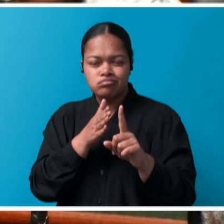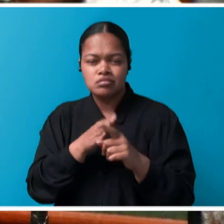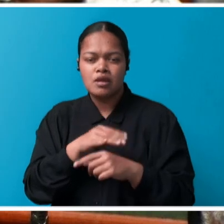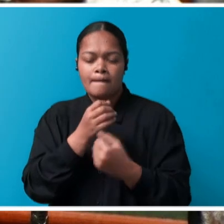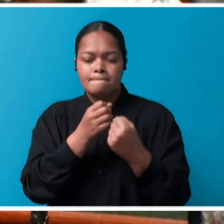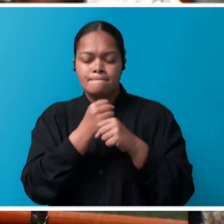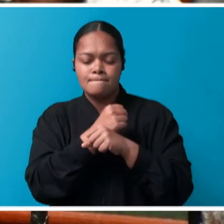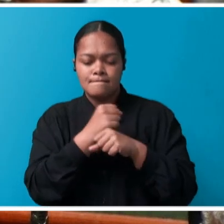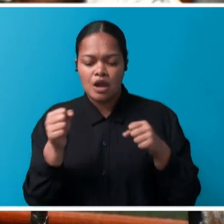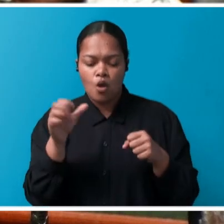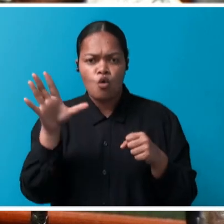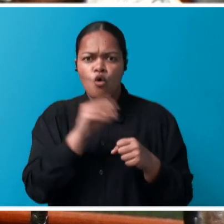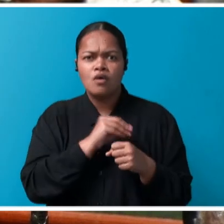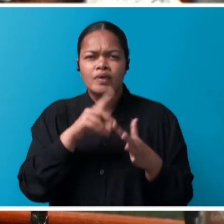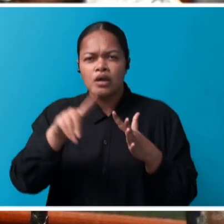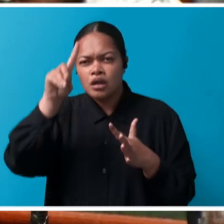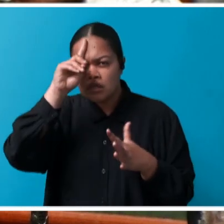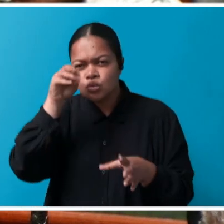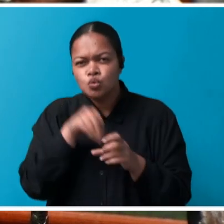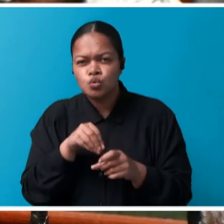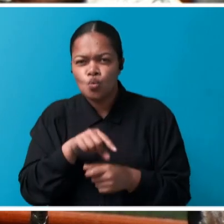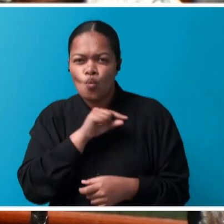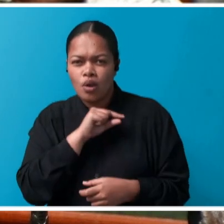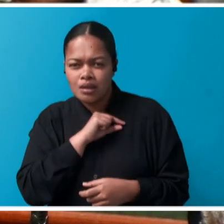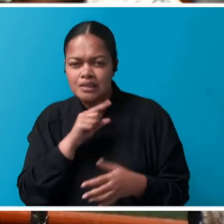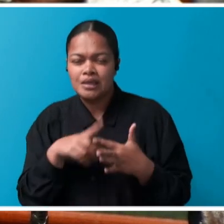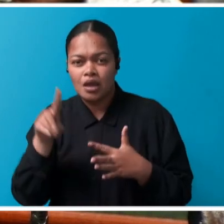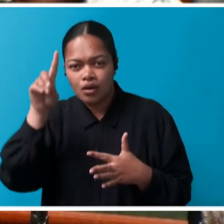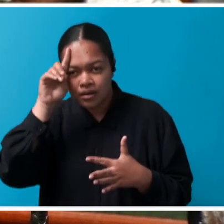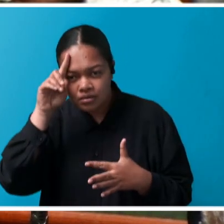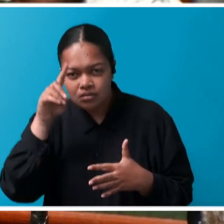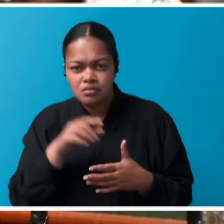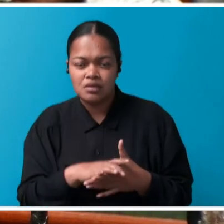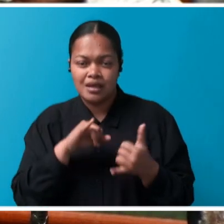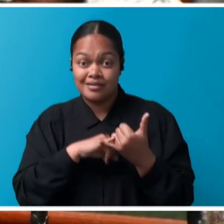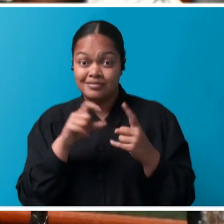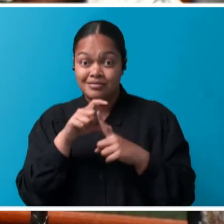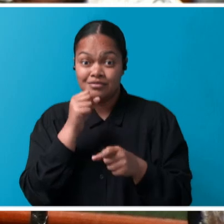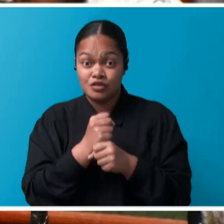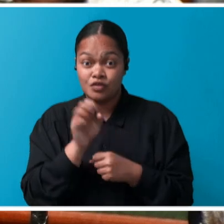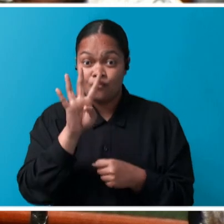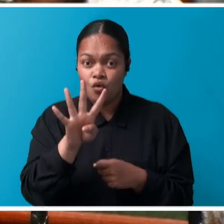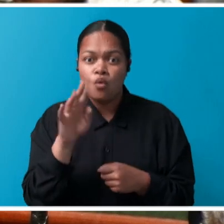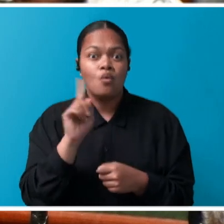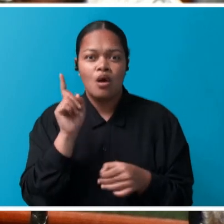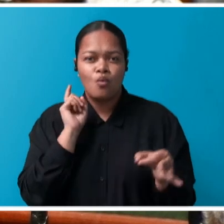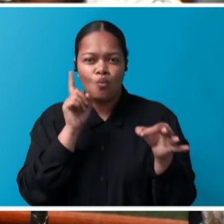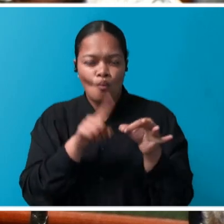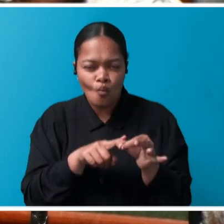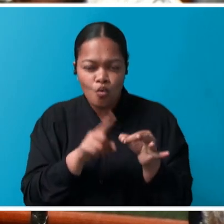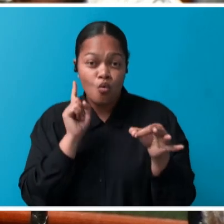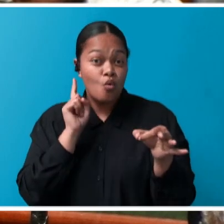powers of education by including quality education, SDG 4, on one of its goals. The